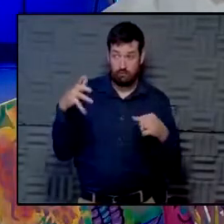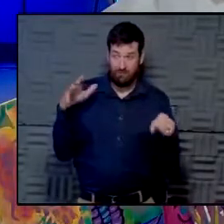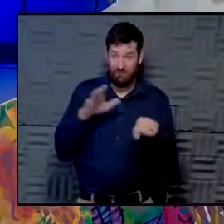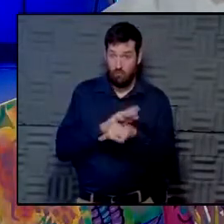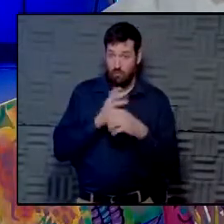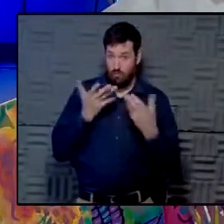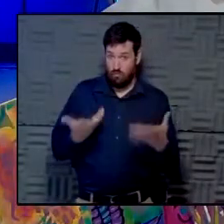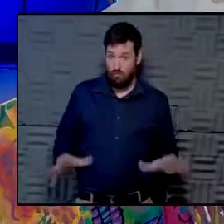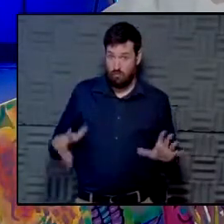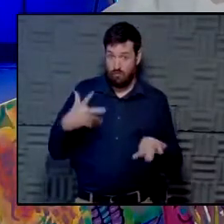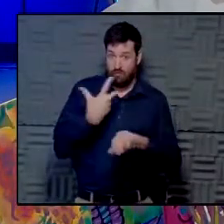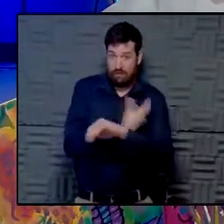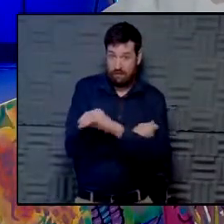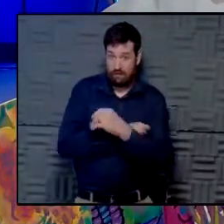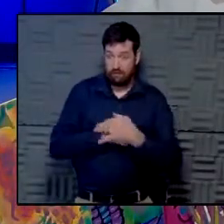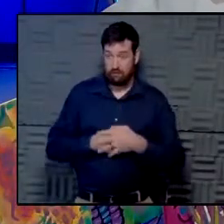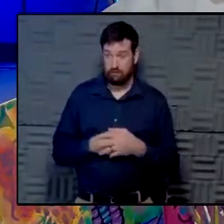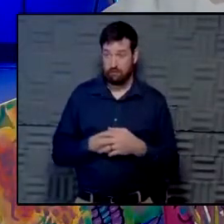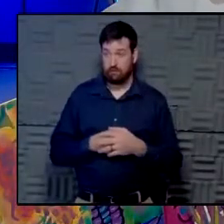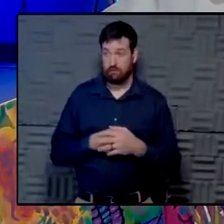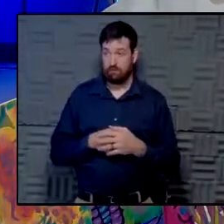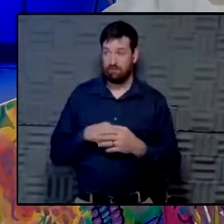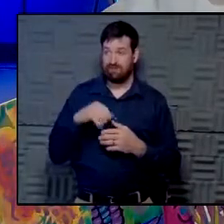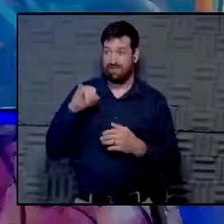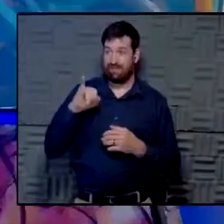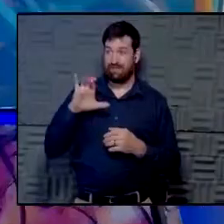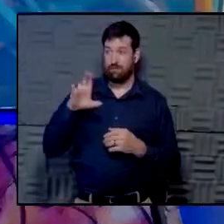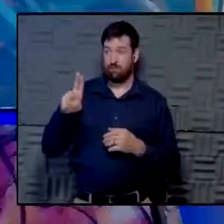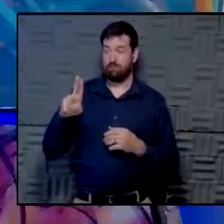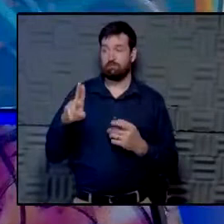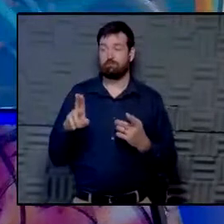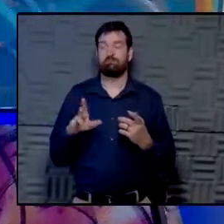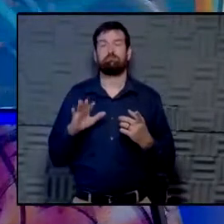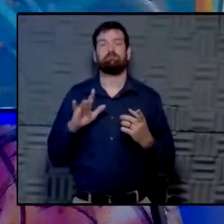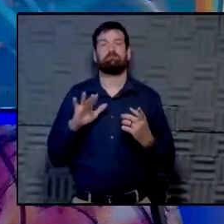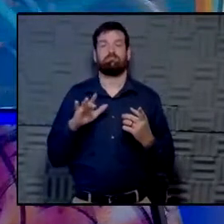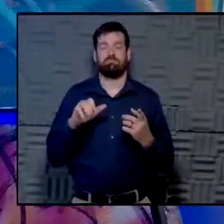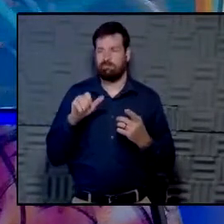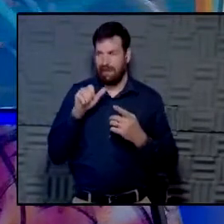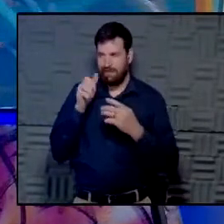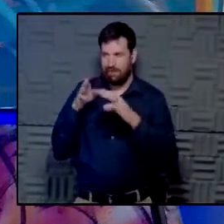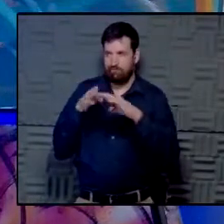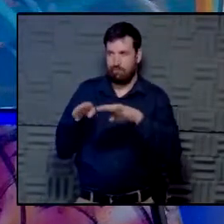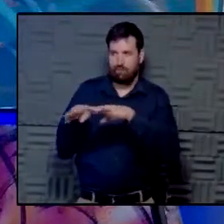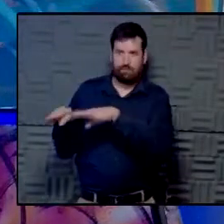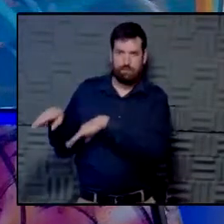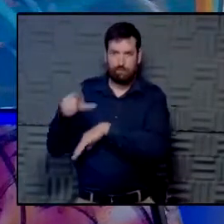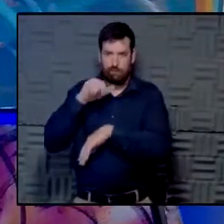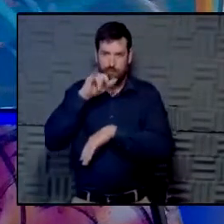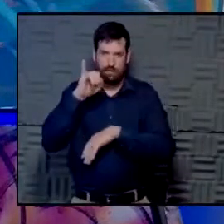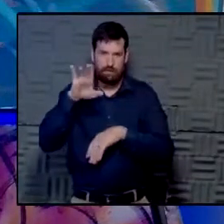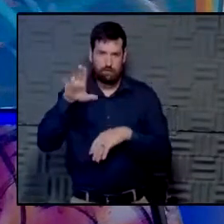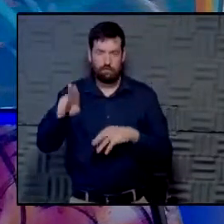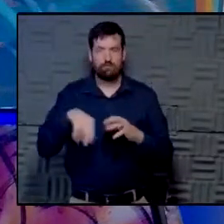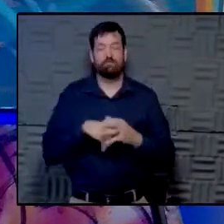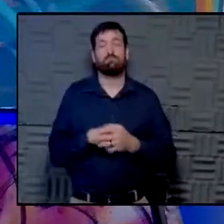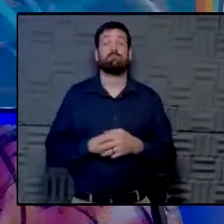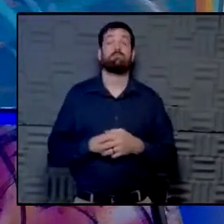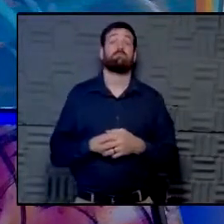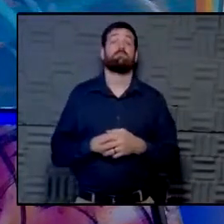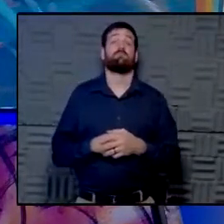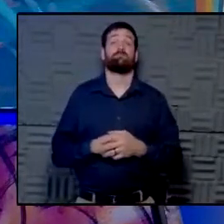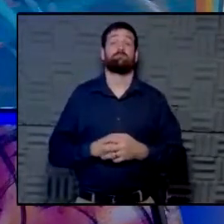fully vaccinated in our intensive care unit. Yeah, I don't have it. I know I didn't break it down by who's ICU and who's not. So we this have, morning. we